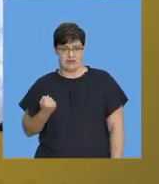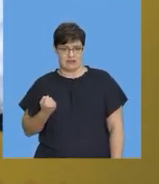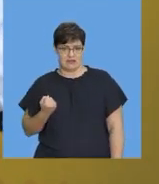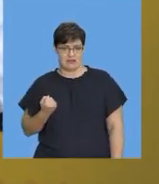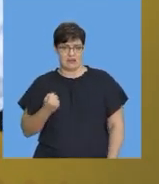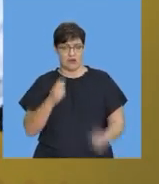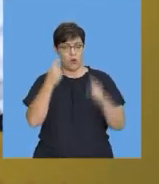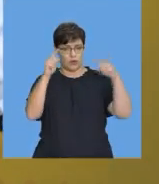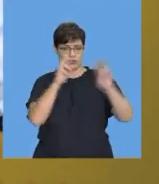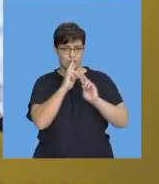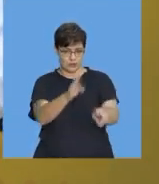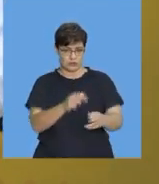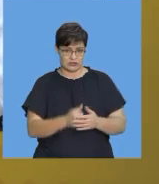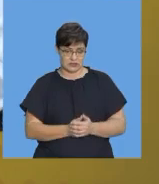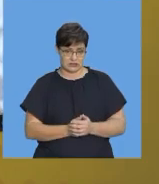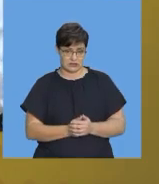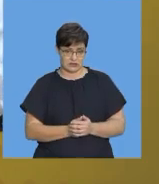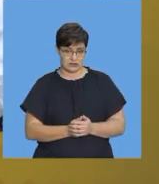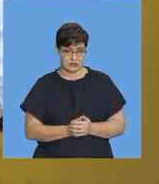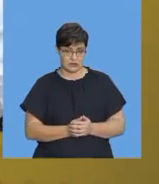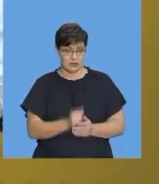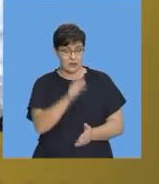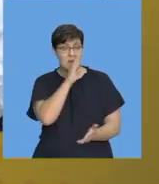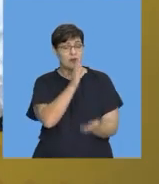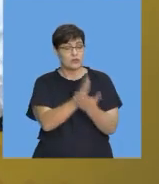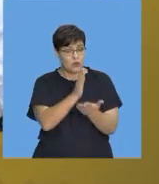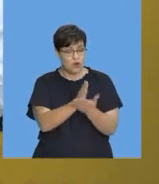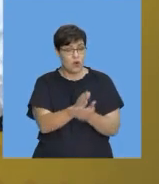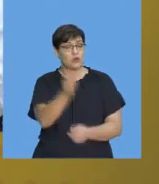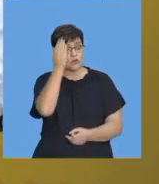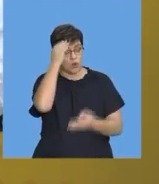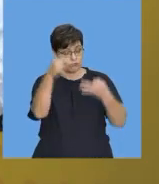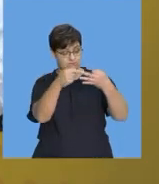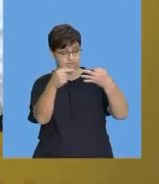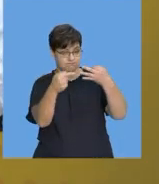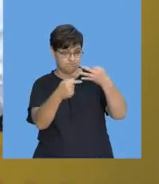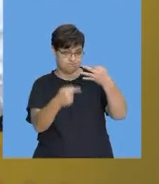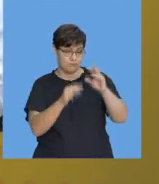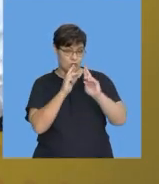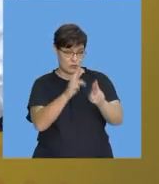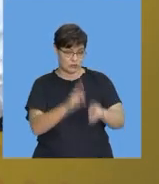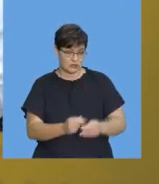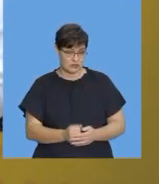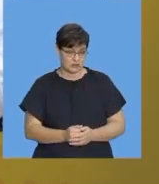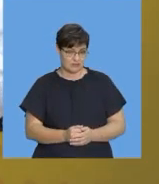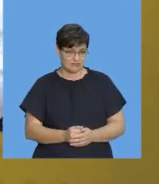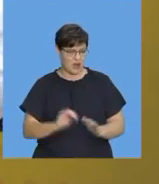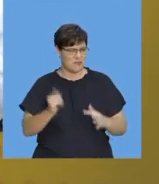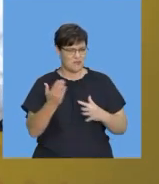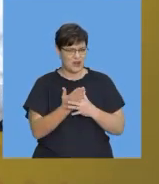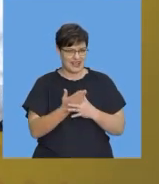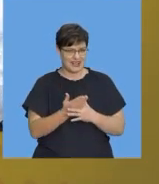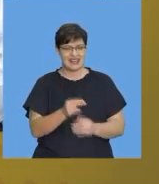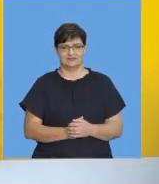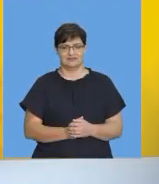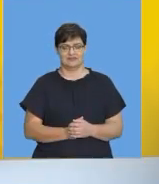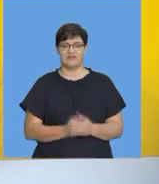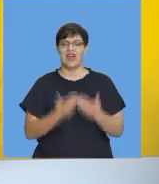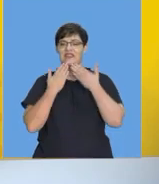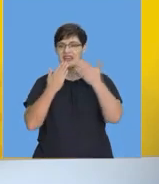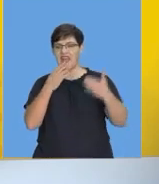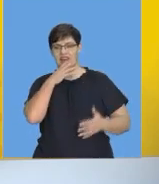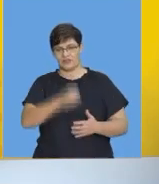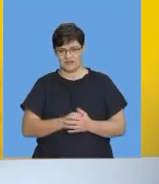report. Make sure you know your audit reports. Let's take a quick break and see you in a jiffy.